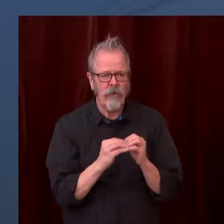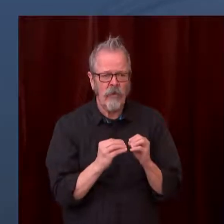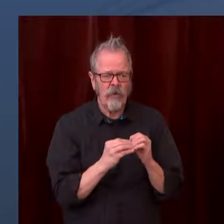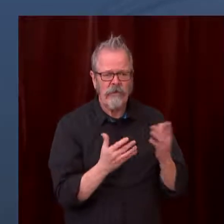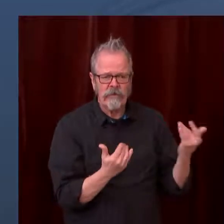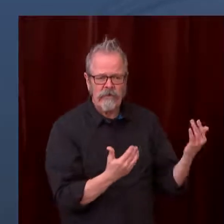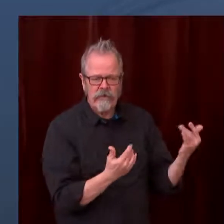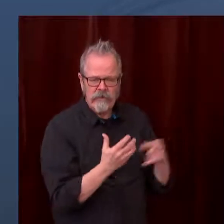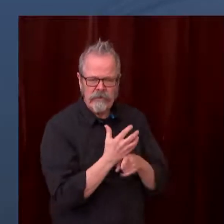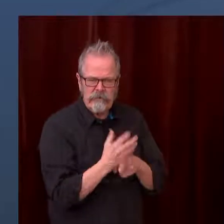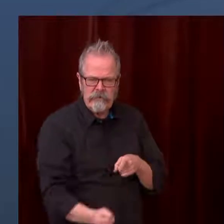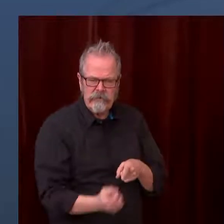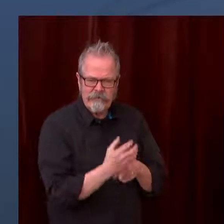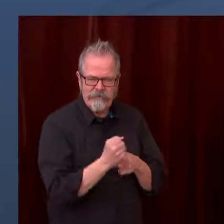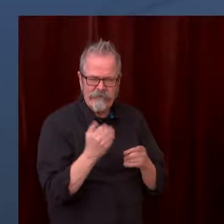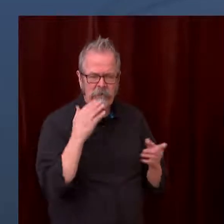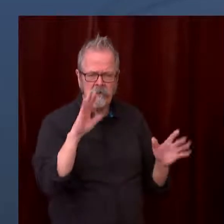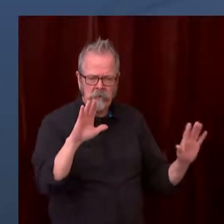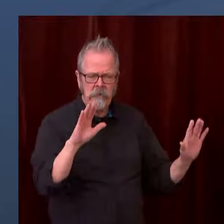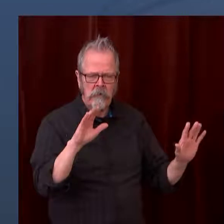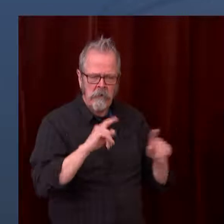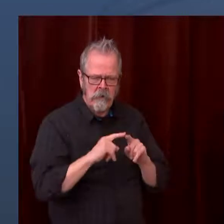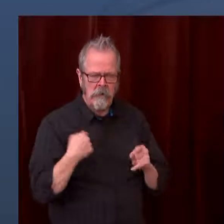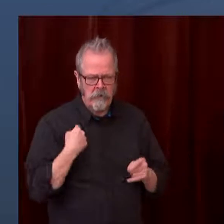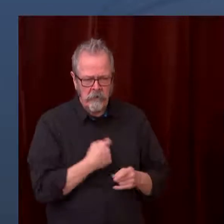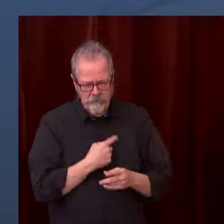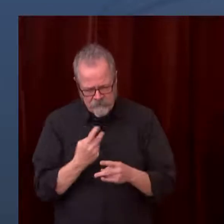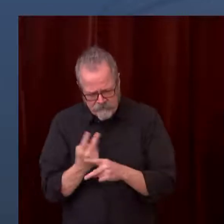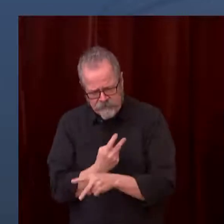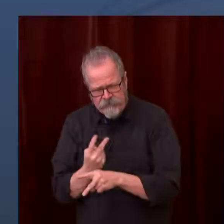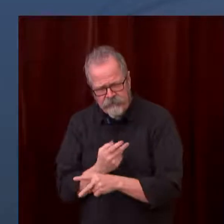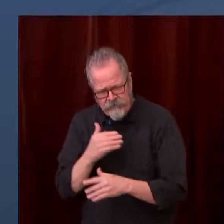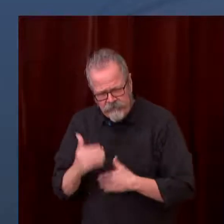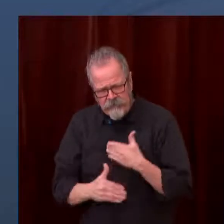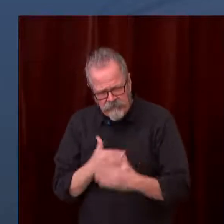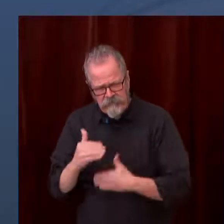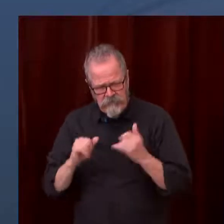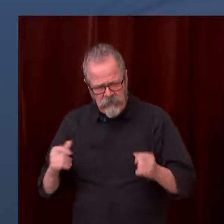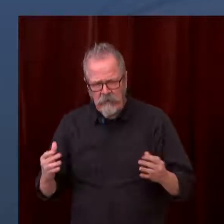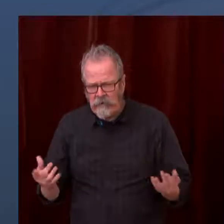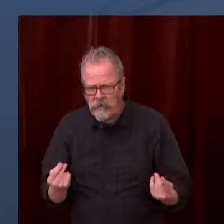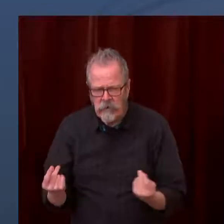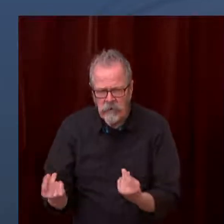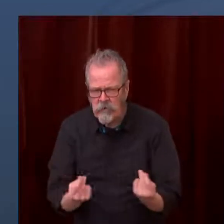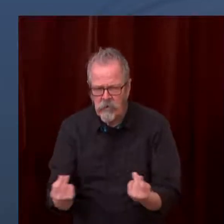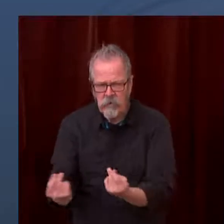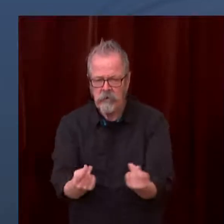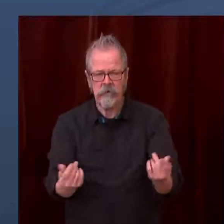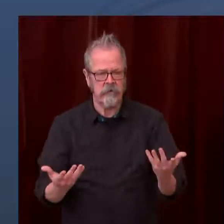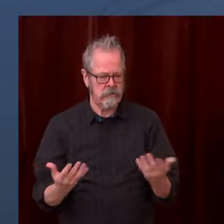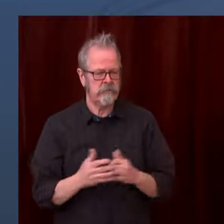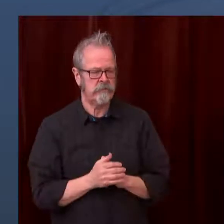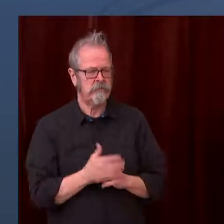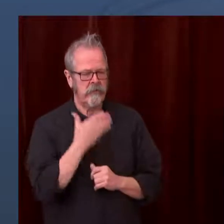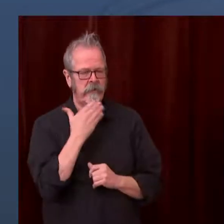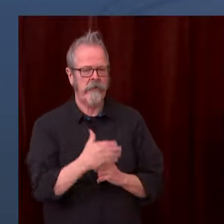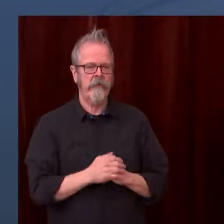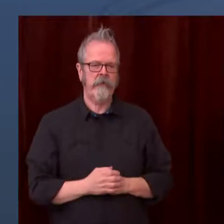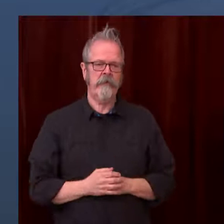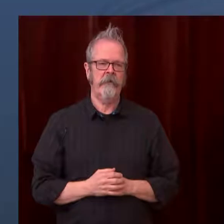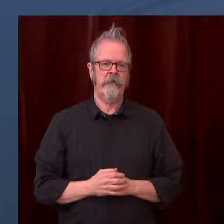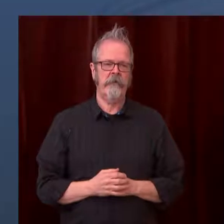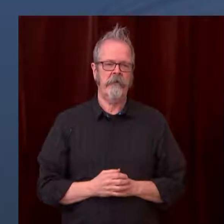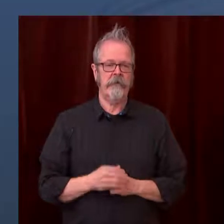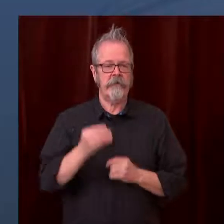schools. And I also just want to say that, you know, we have a part-time citizen legislature that's working 18, 20-hour days on a